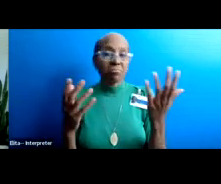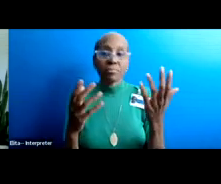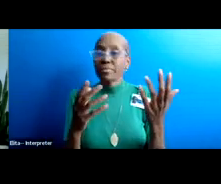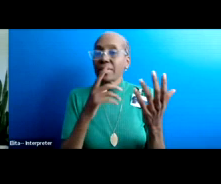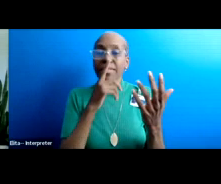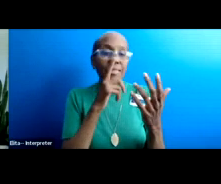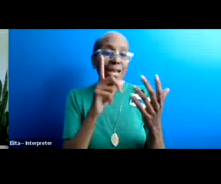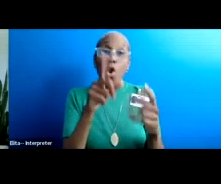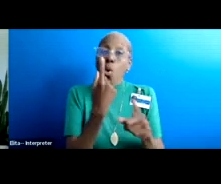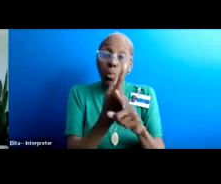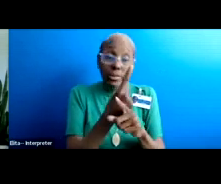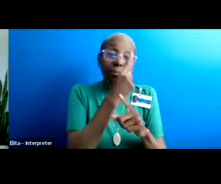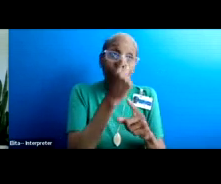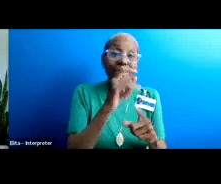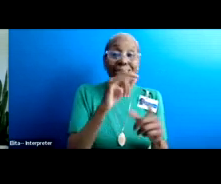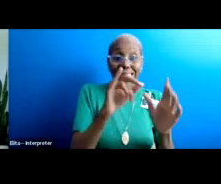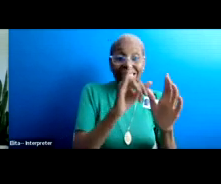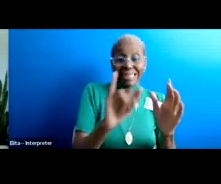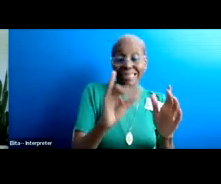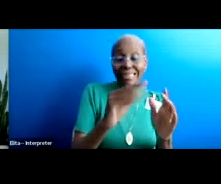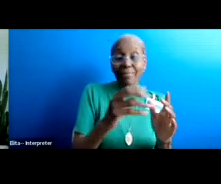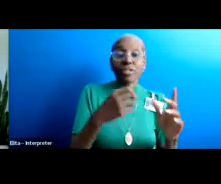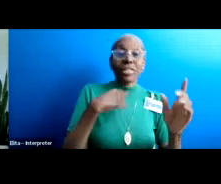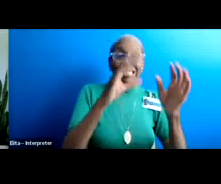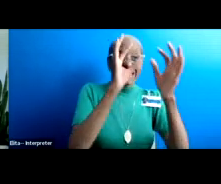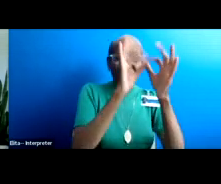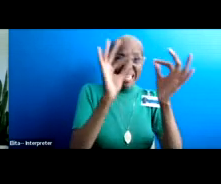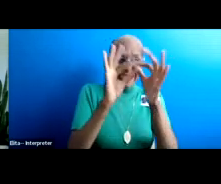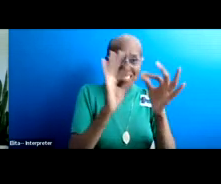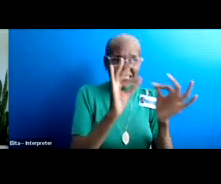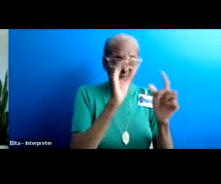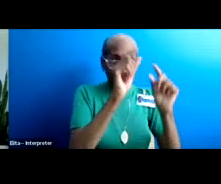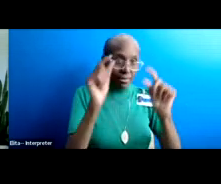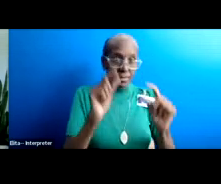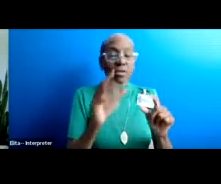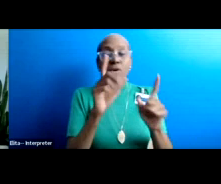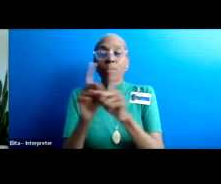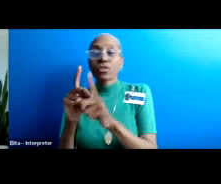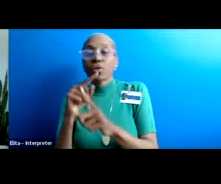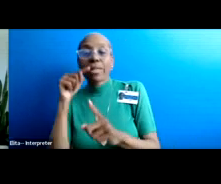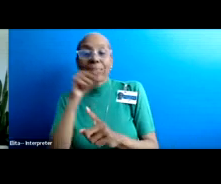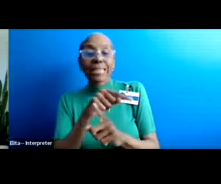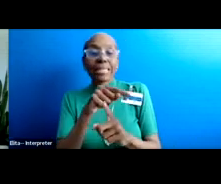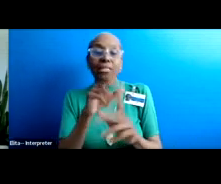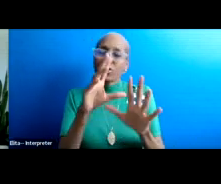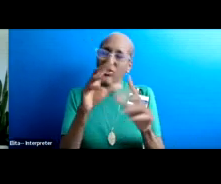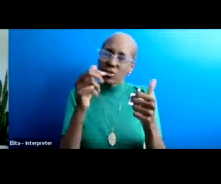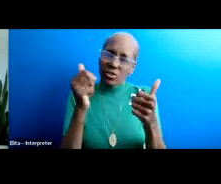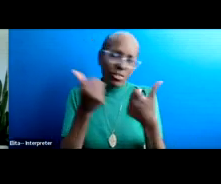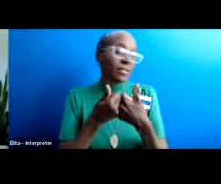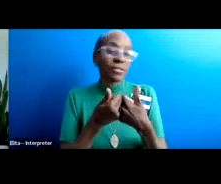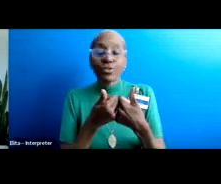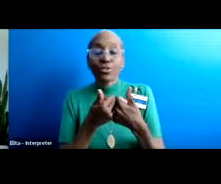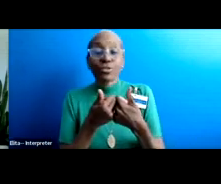least because the images often have text on them, but also because it is very challenging